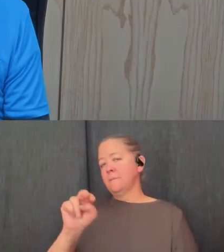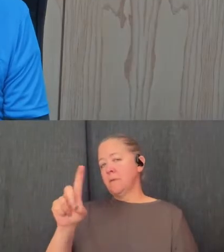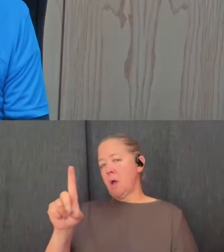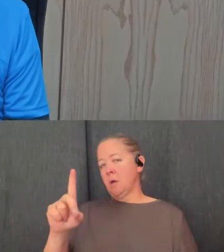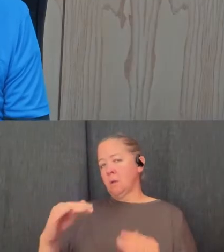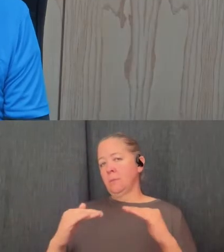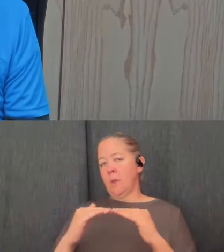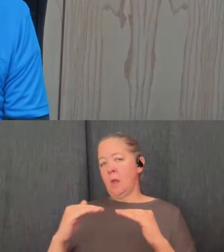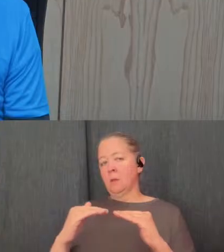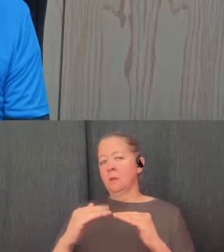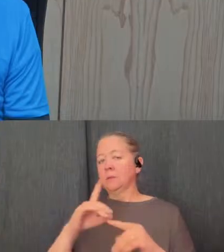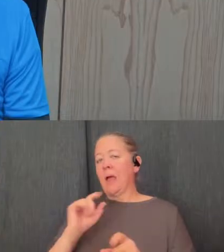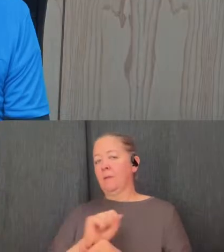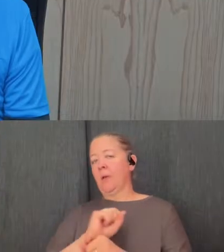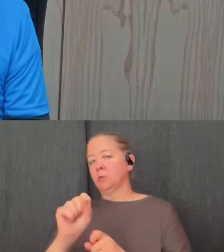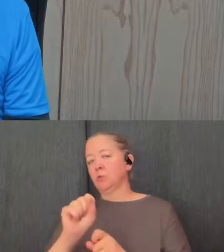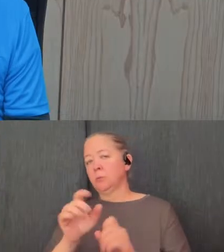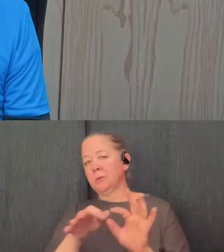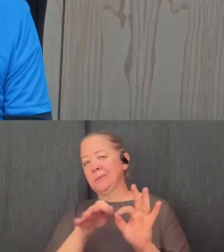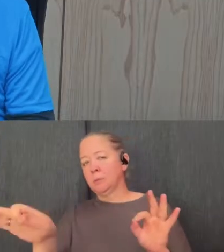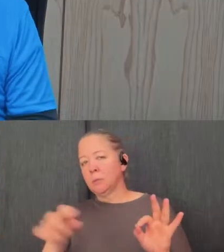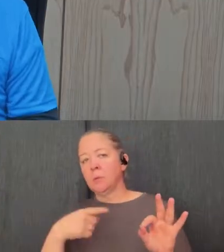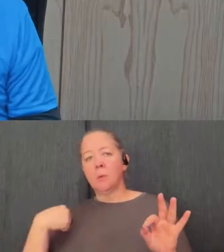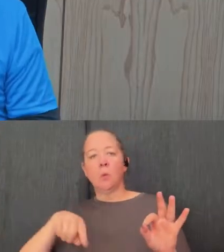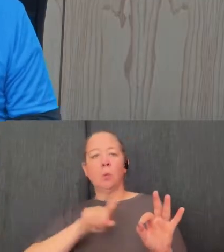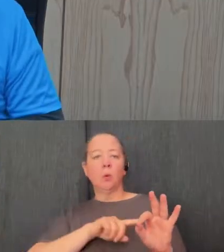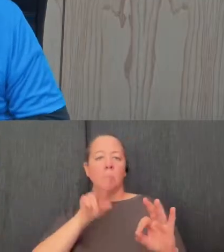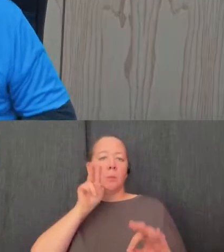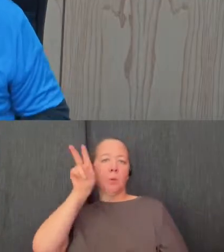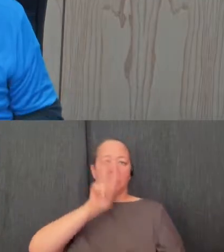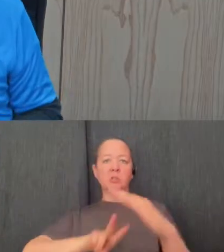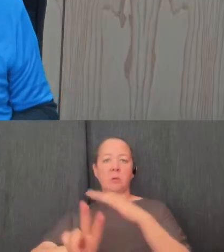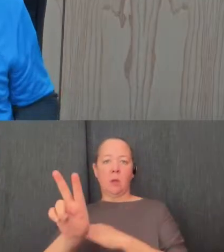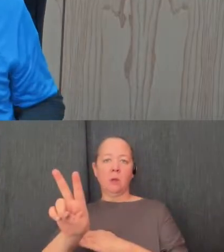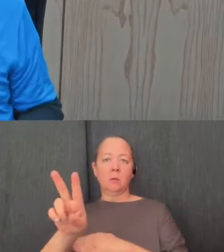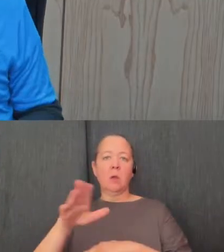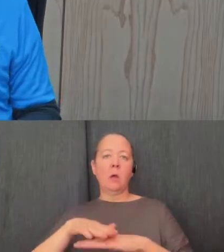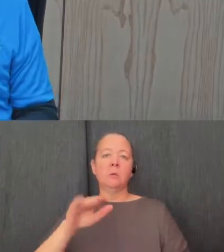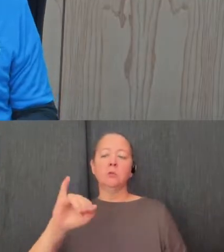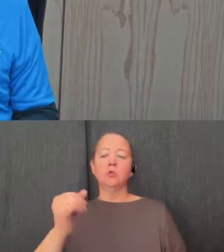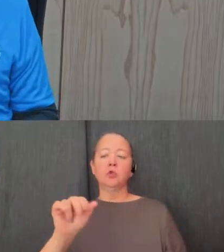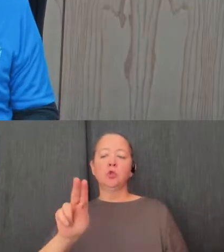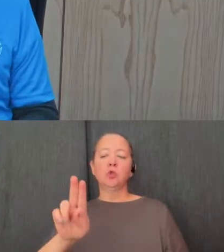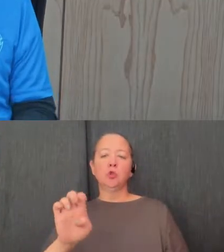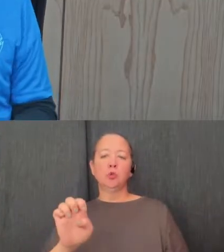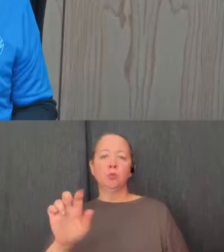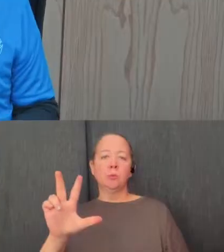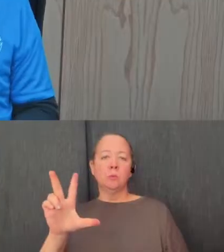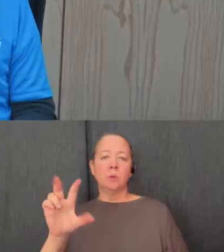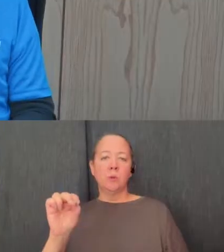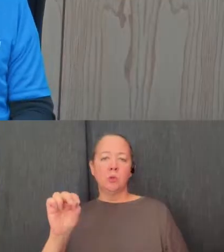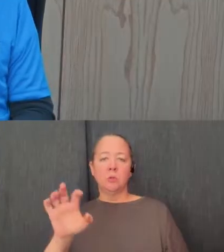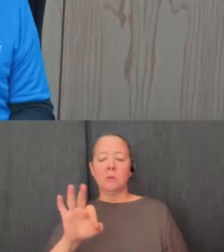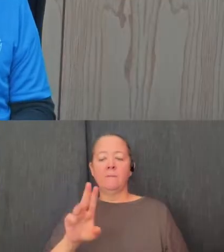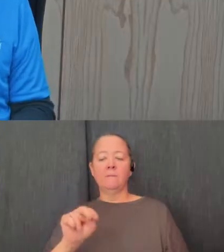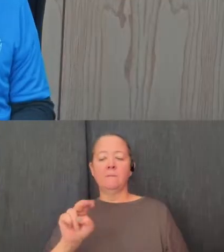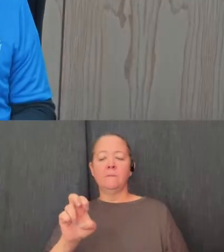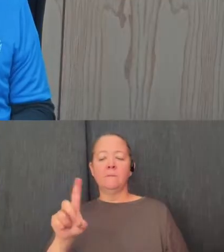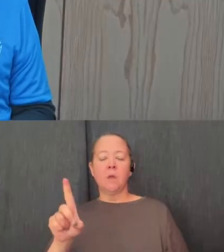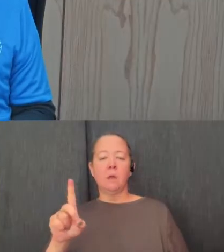it's a factual statement, we project on June 30th, the fund balance will